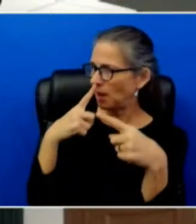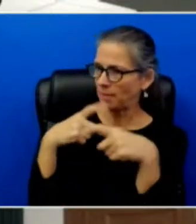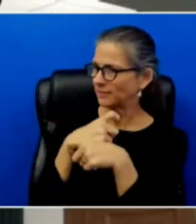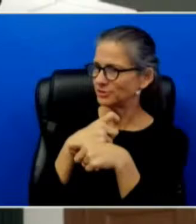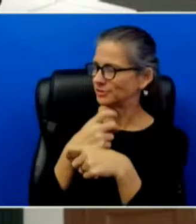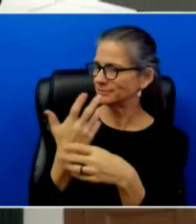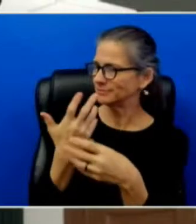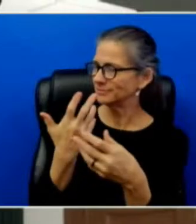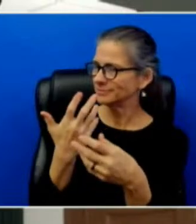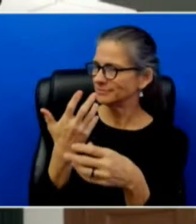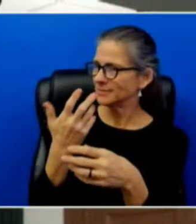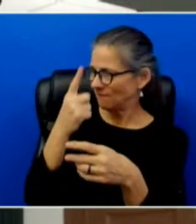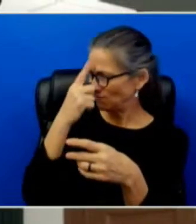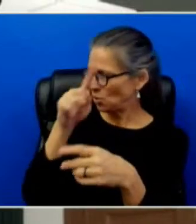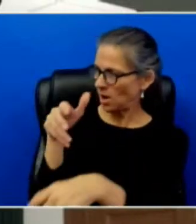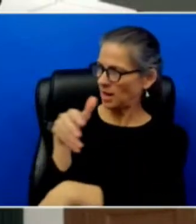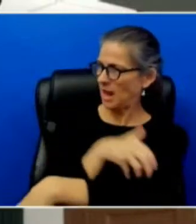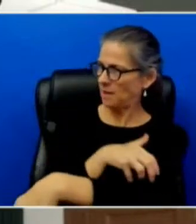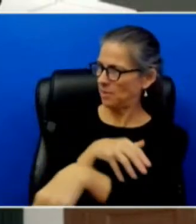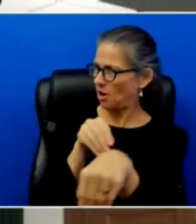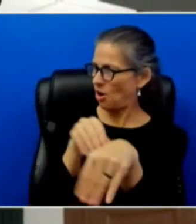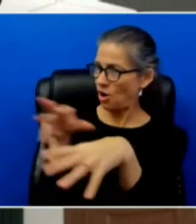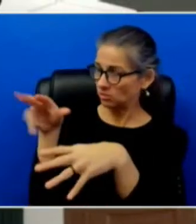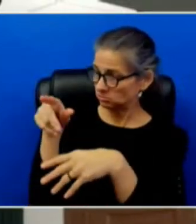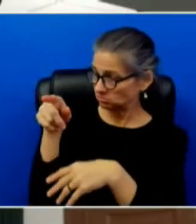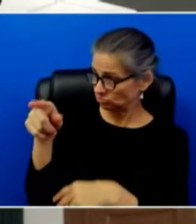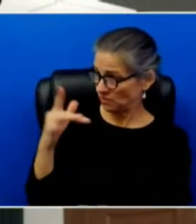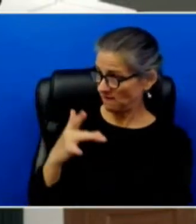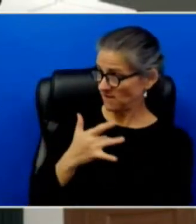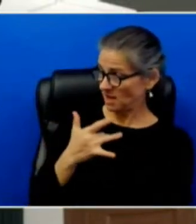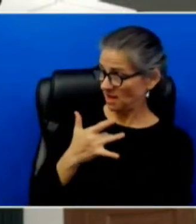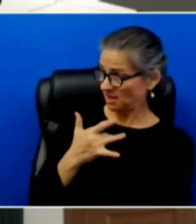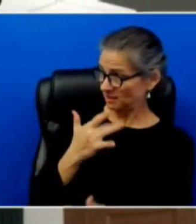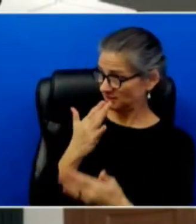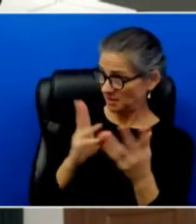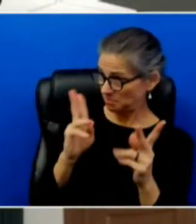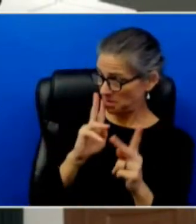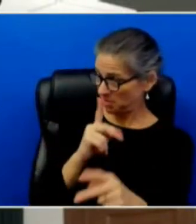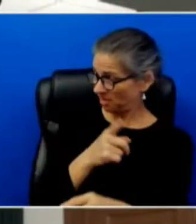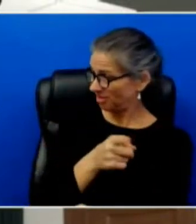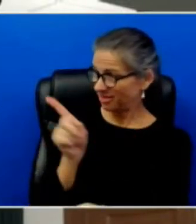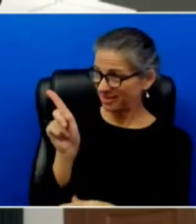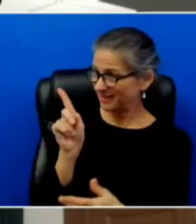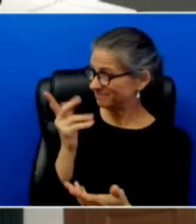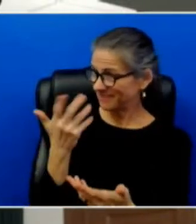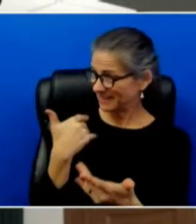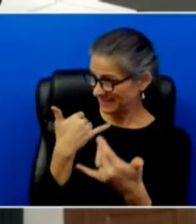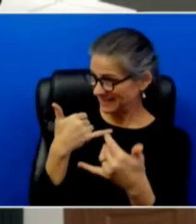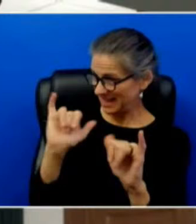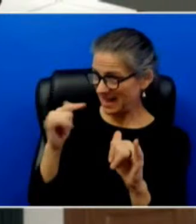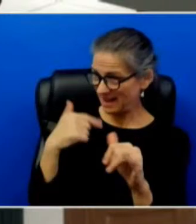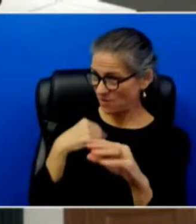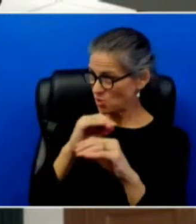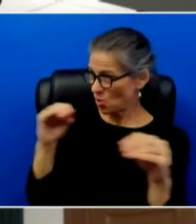restoration. So are you anticipating a situation where some people may possibly be without power for a few